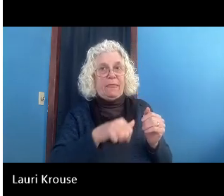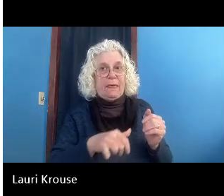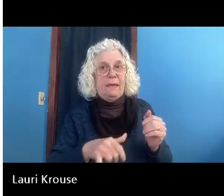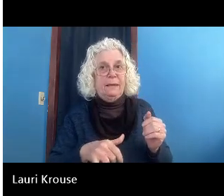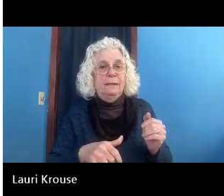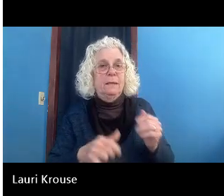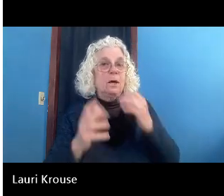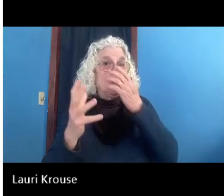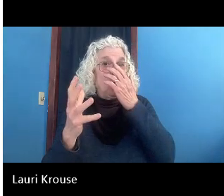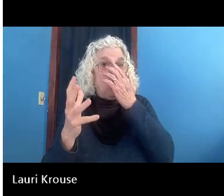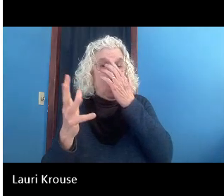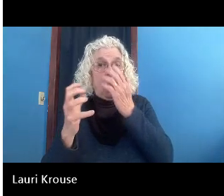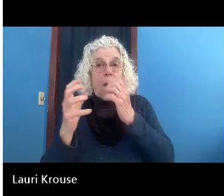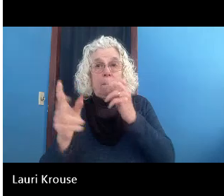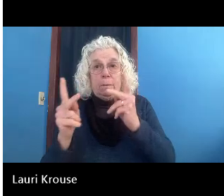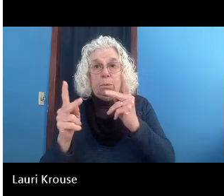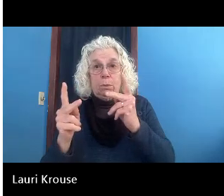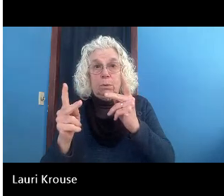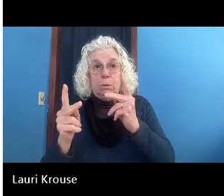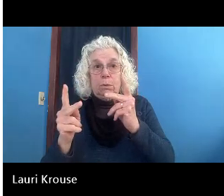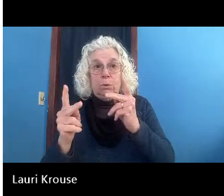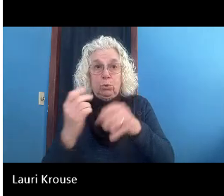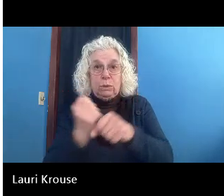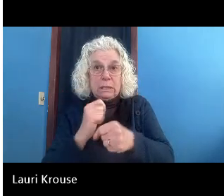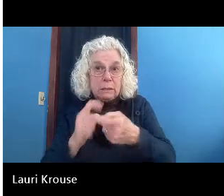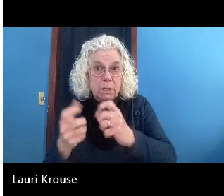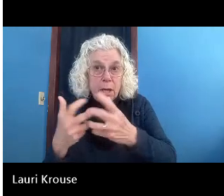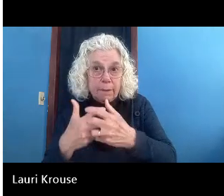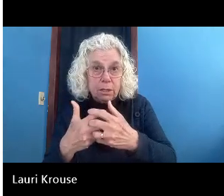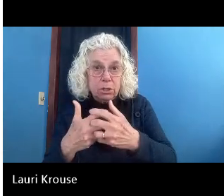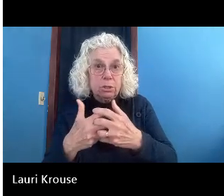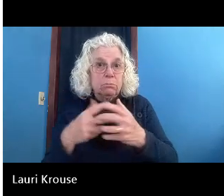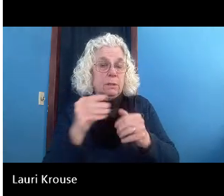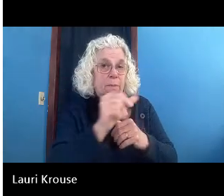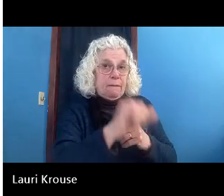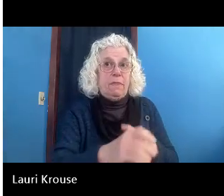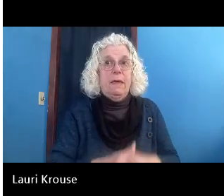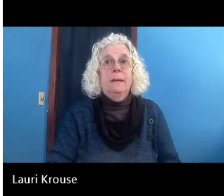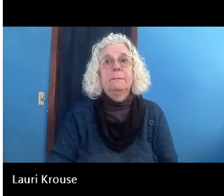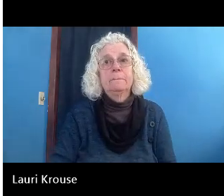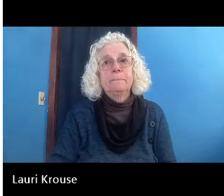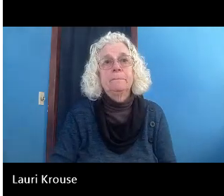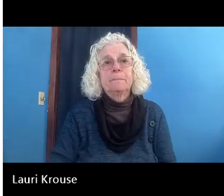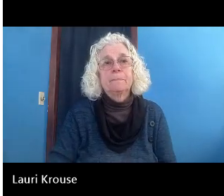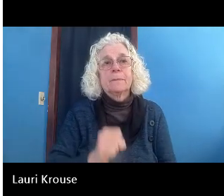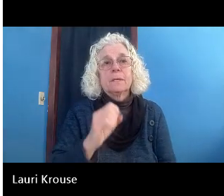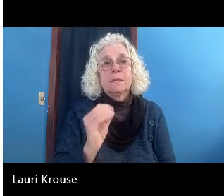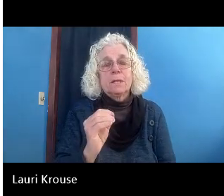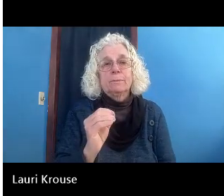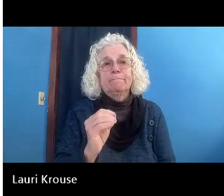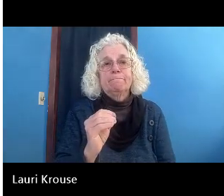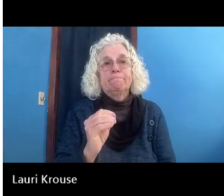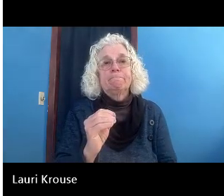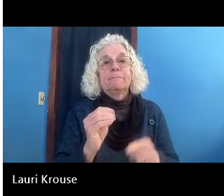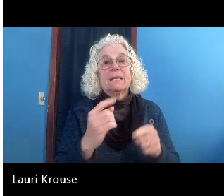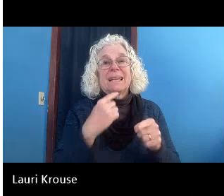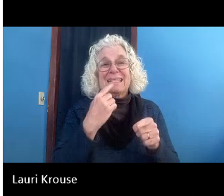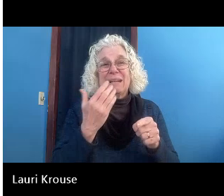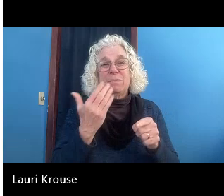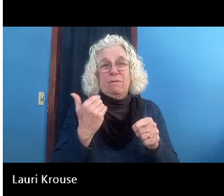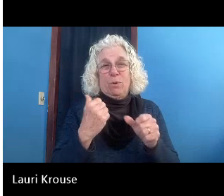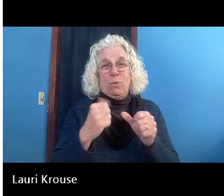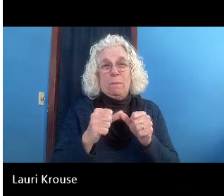accommodation or the reimbursements for the accommodations that are needed. So, um, as I stated earlier,